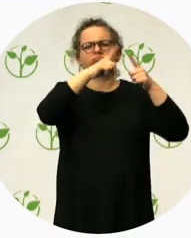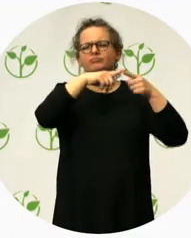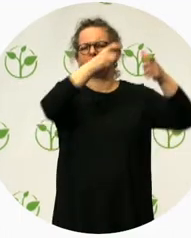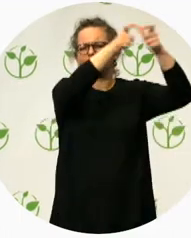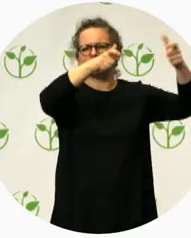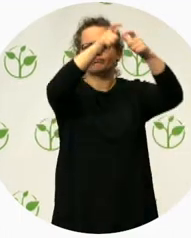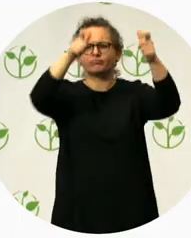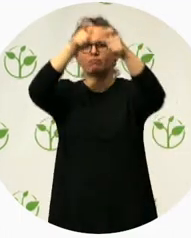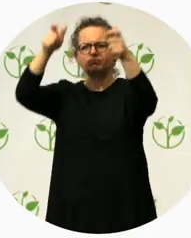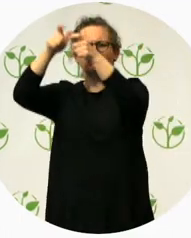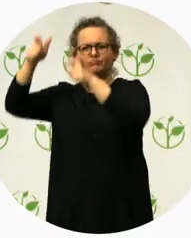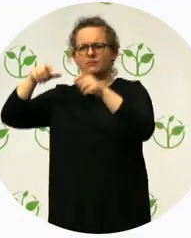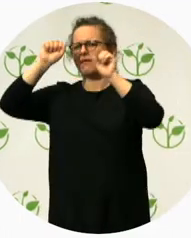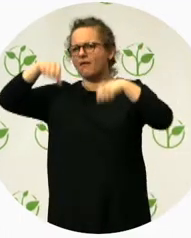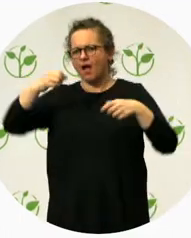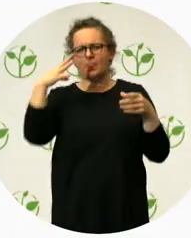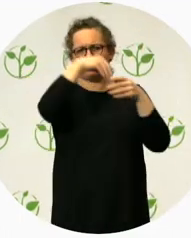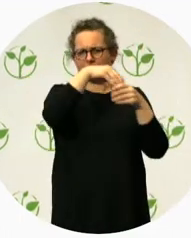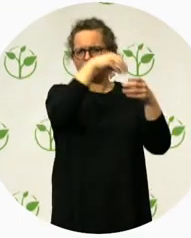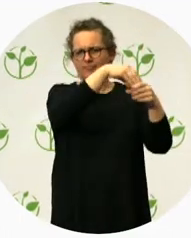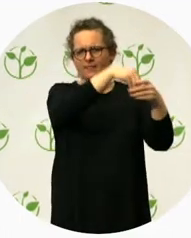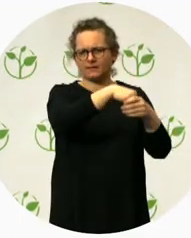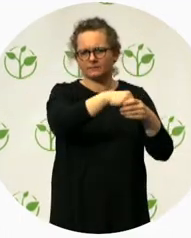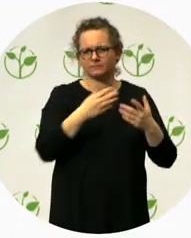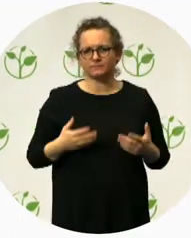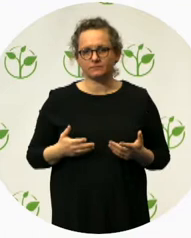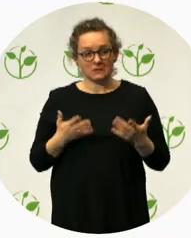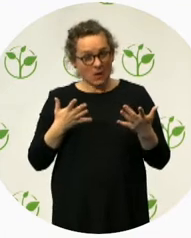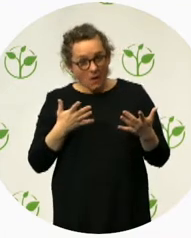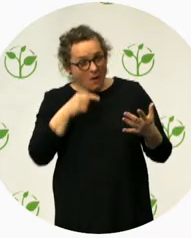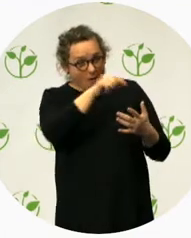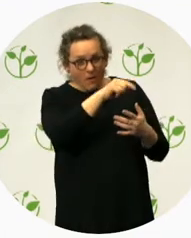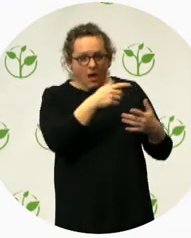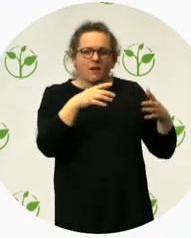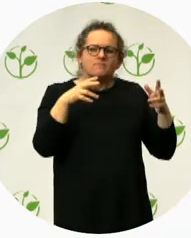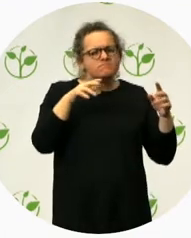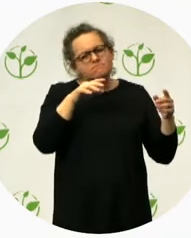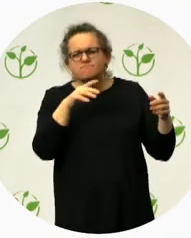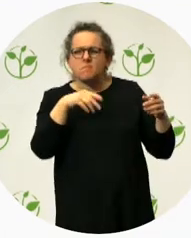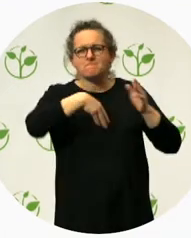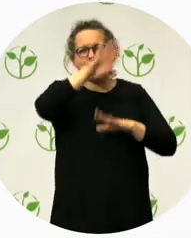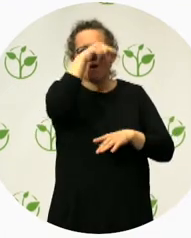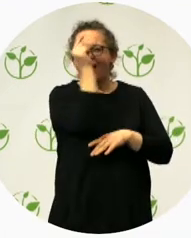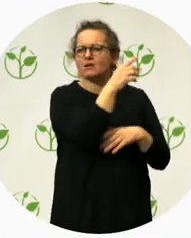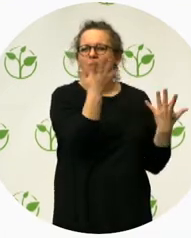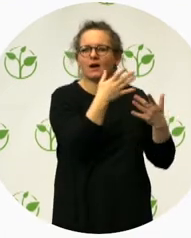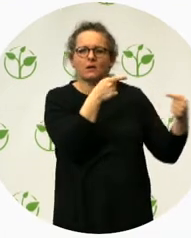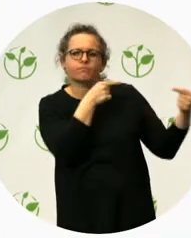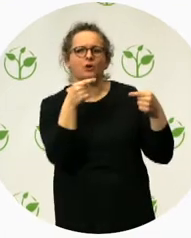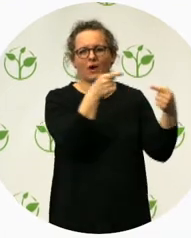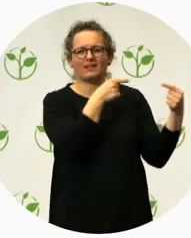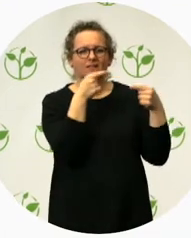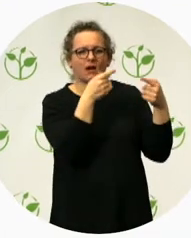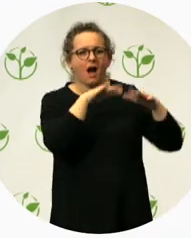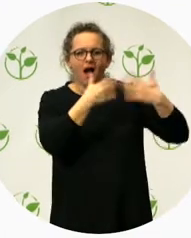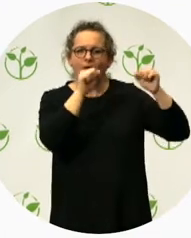policymakers discuss current issues and all related to accessibility. So for you to know, once we finish the couch session here,